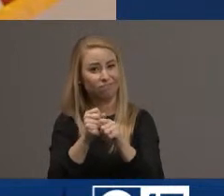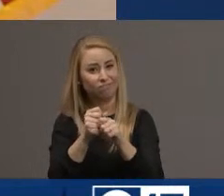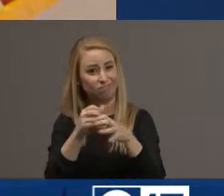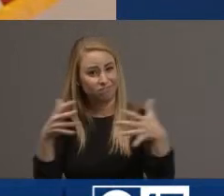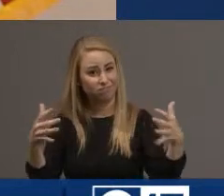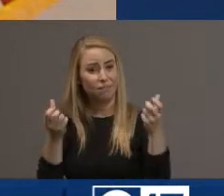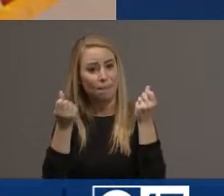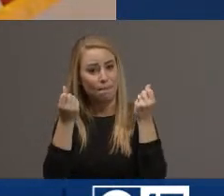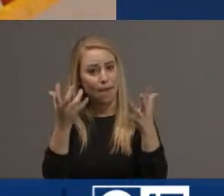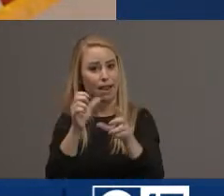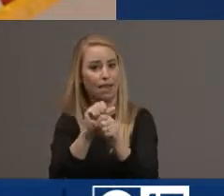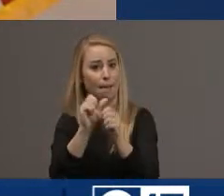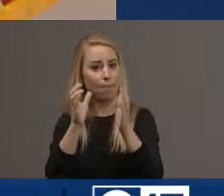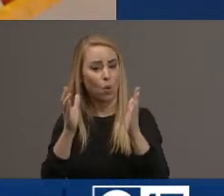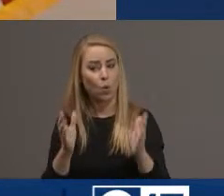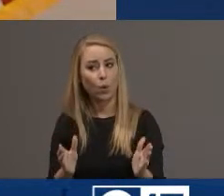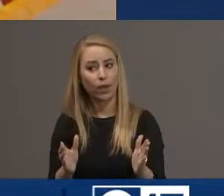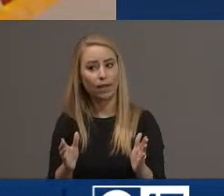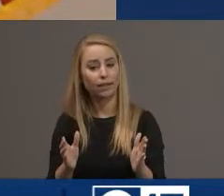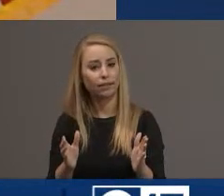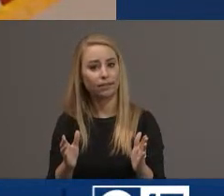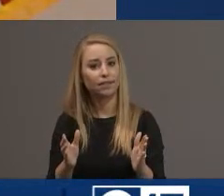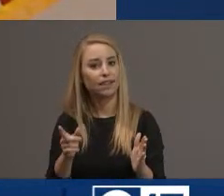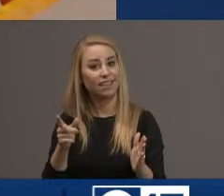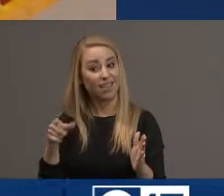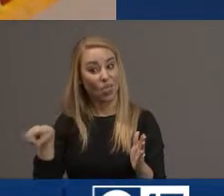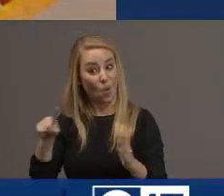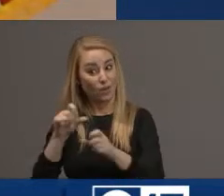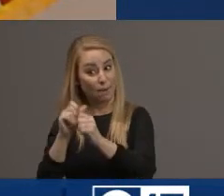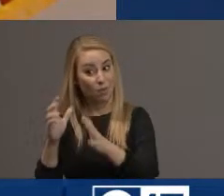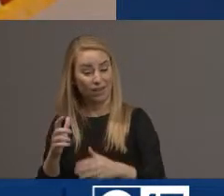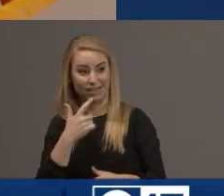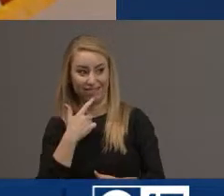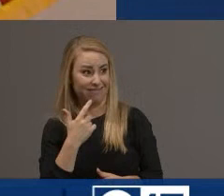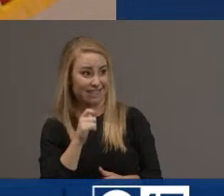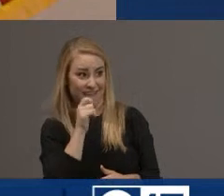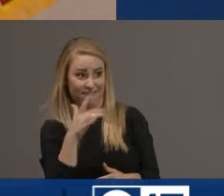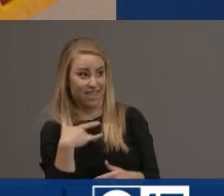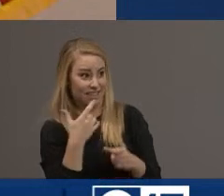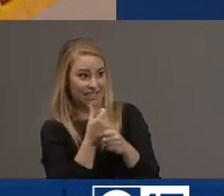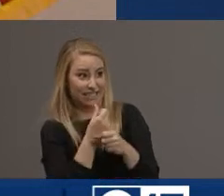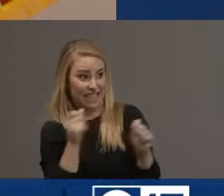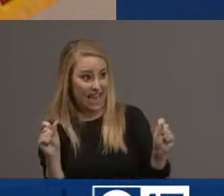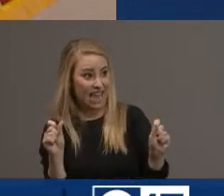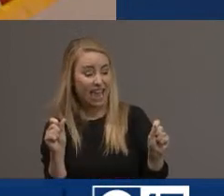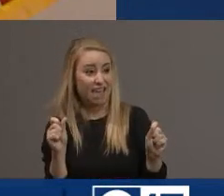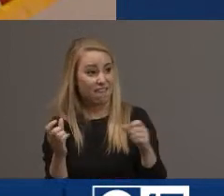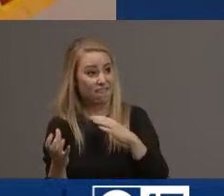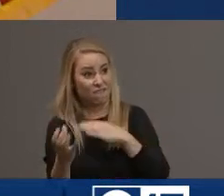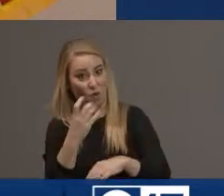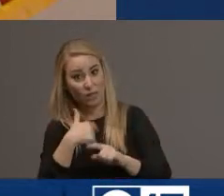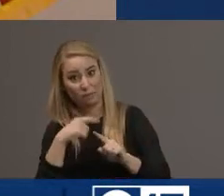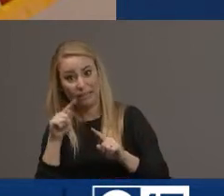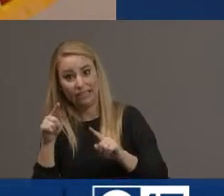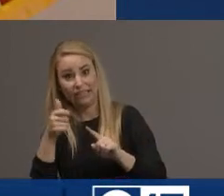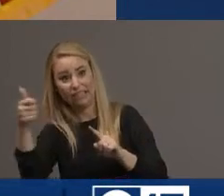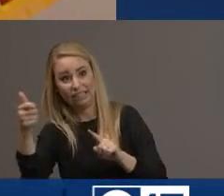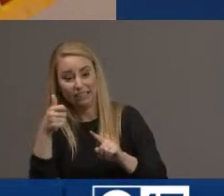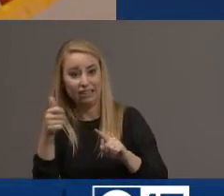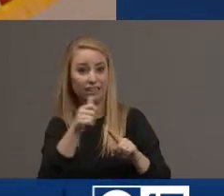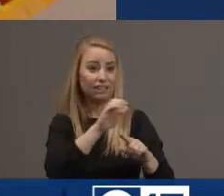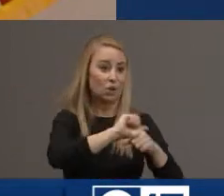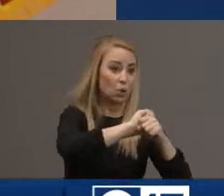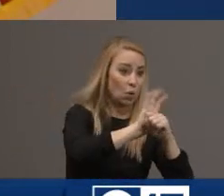number of employees telling us they don't feel safe, that they've been asked to shuffle between units where there's COVID patients, non-COVID